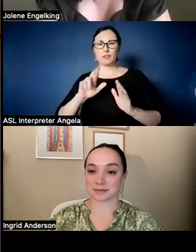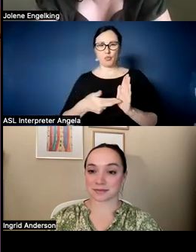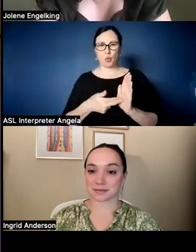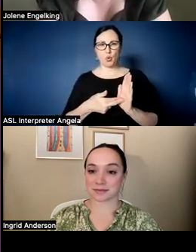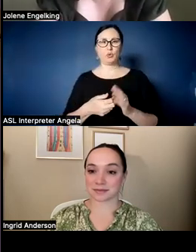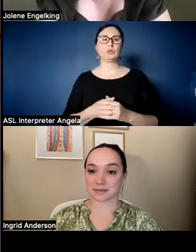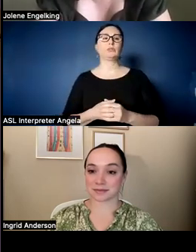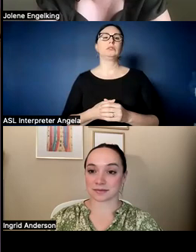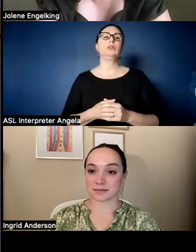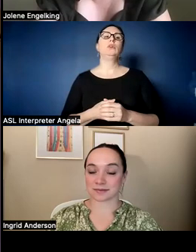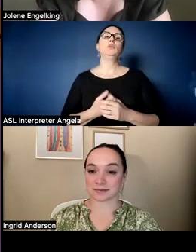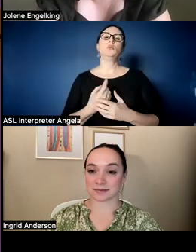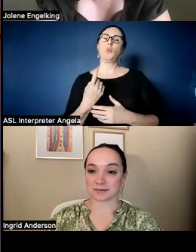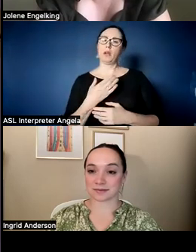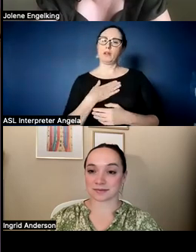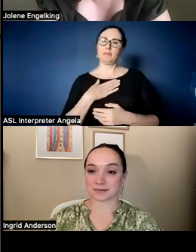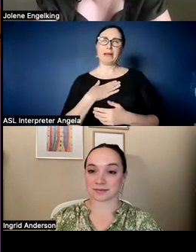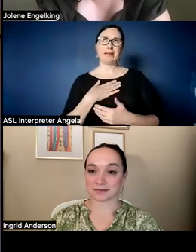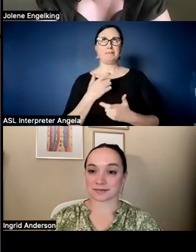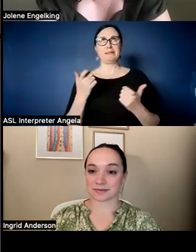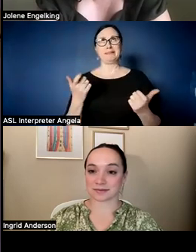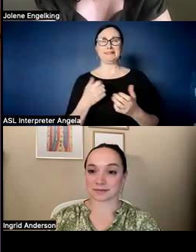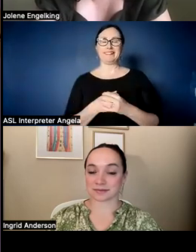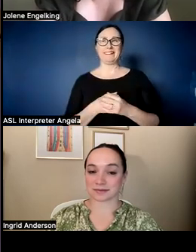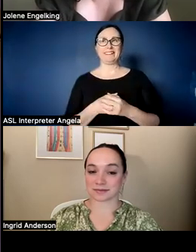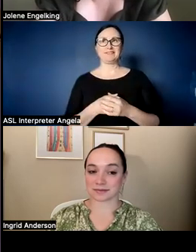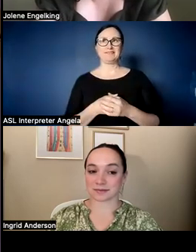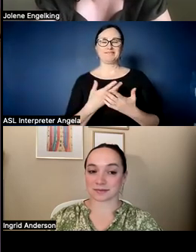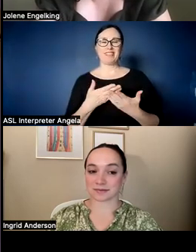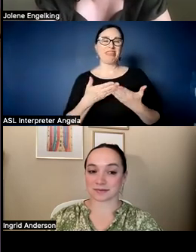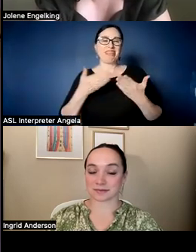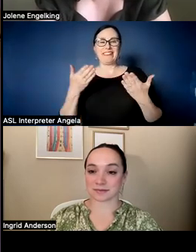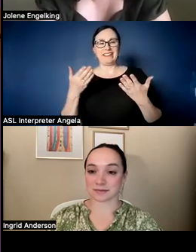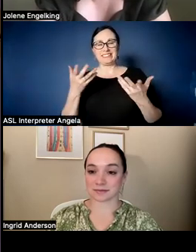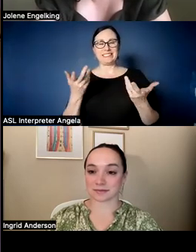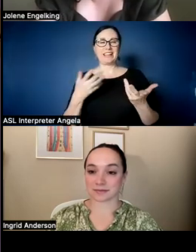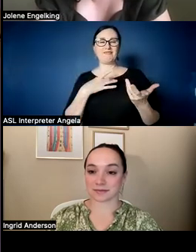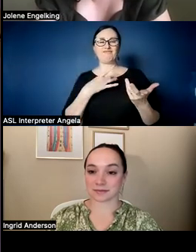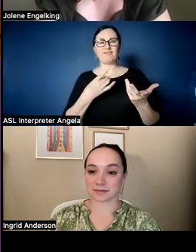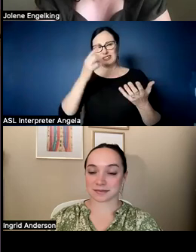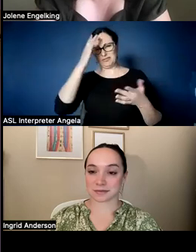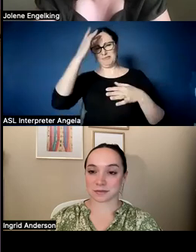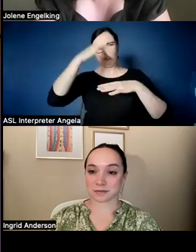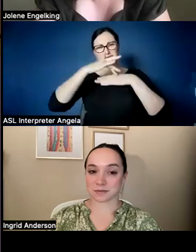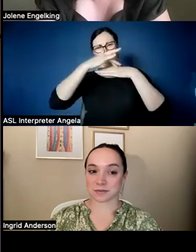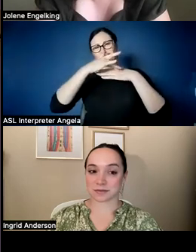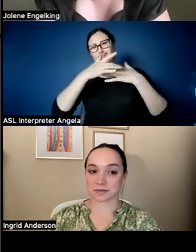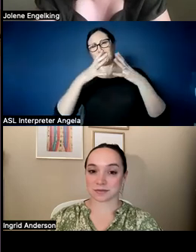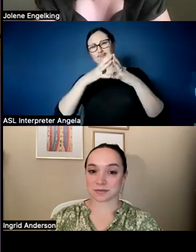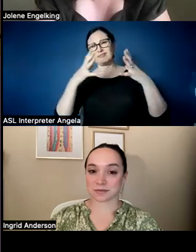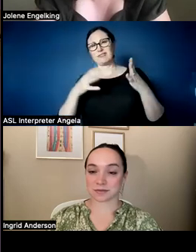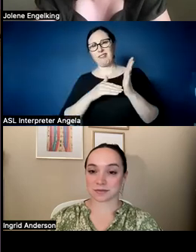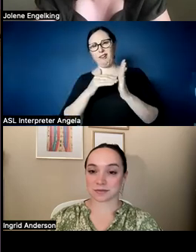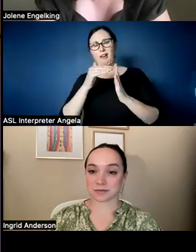my big kicks for probably the last like 3-4 years has really been on thinking about how we all need to do better